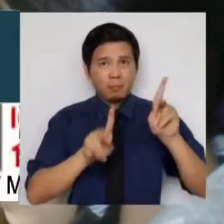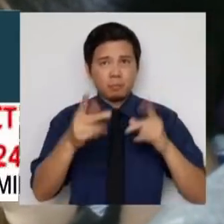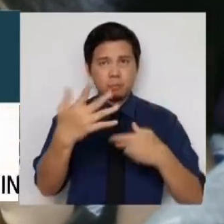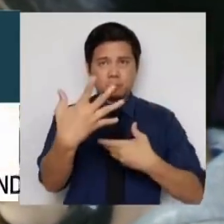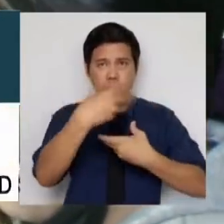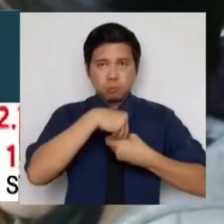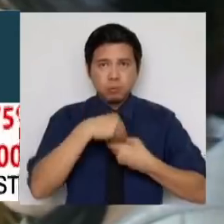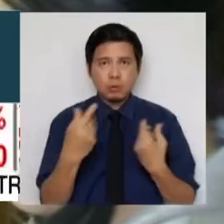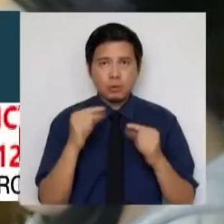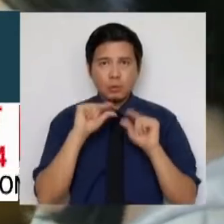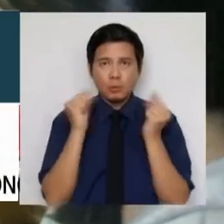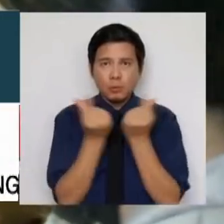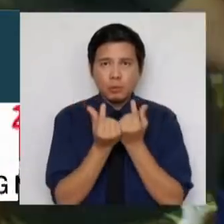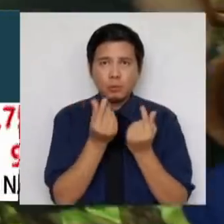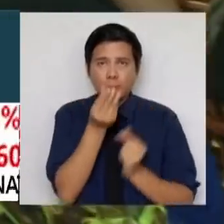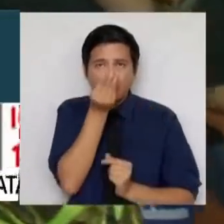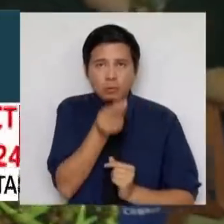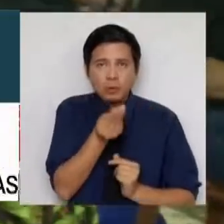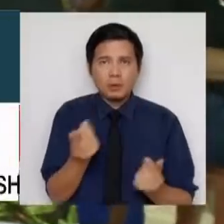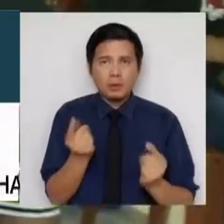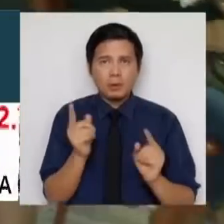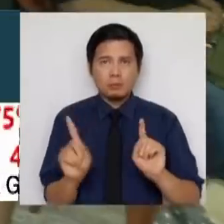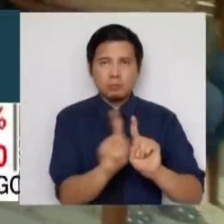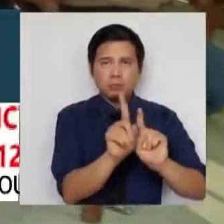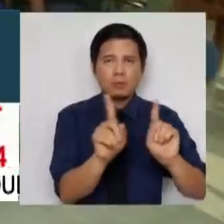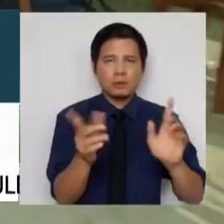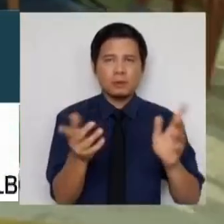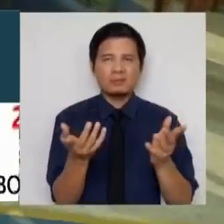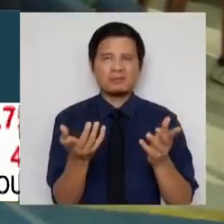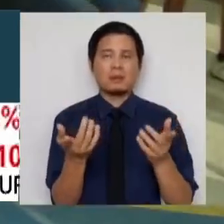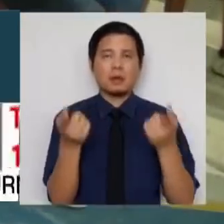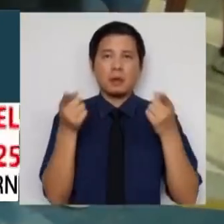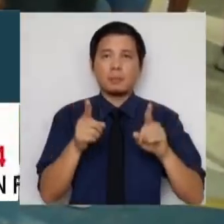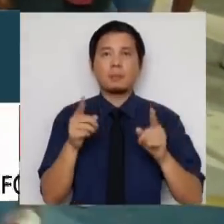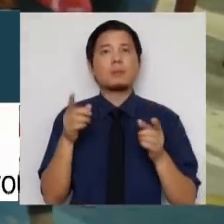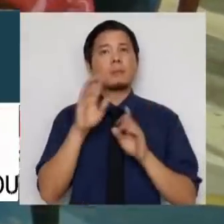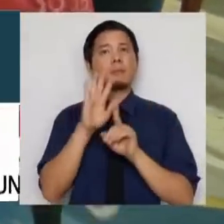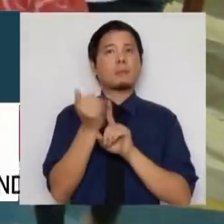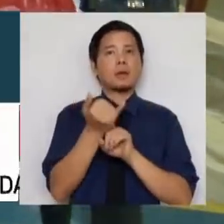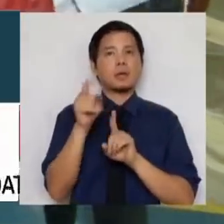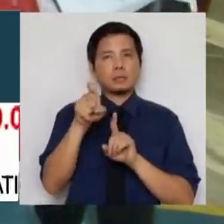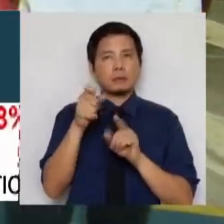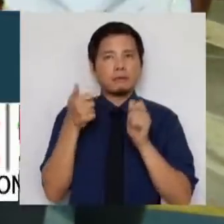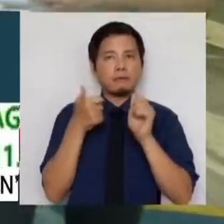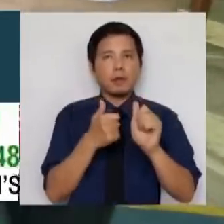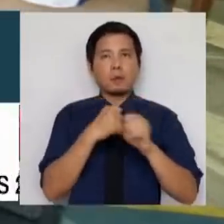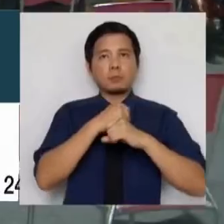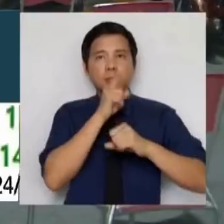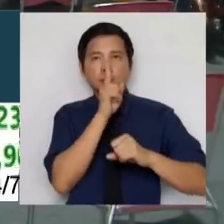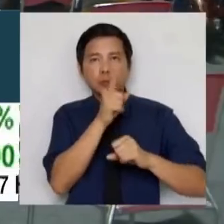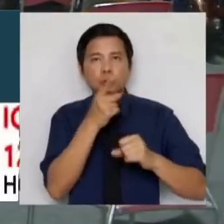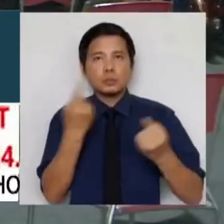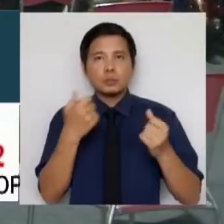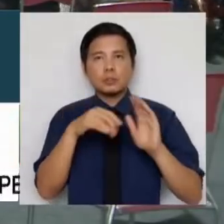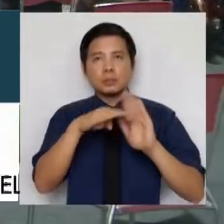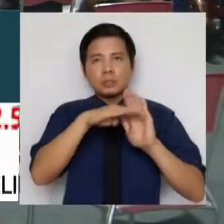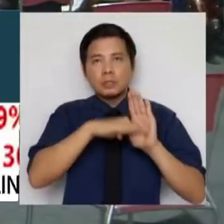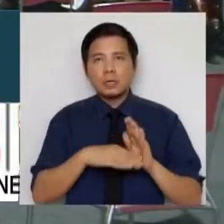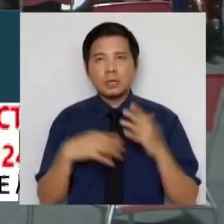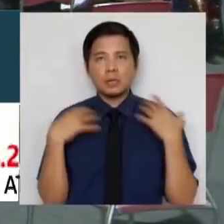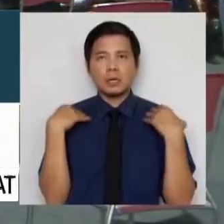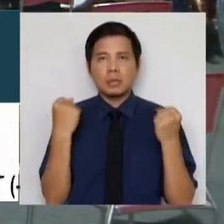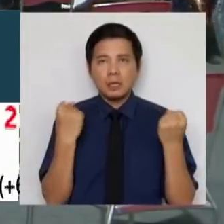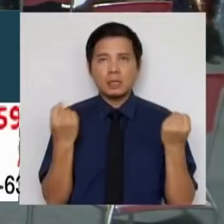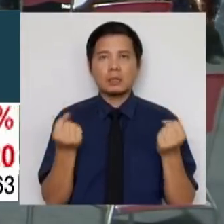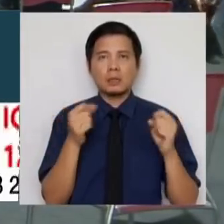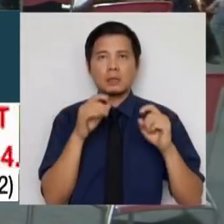groups, no, as we had instructed them. Because we told the barangays, you know, we have to make sure that there's minimum health standards. Can you please have a